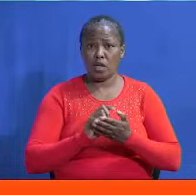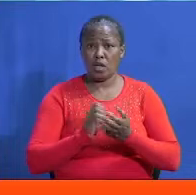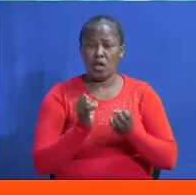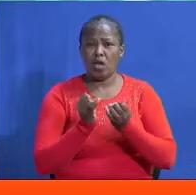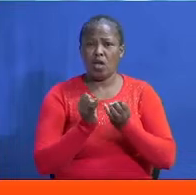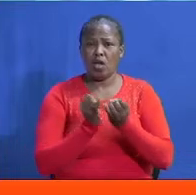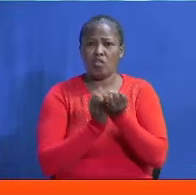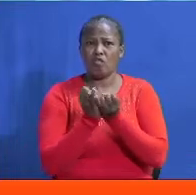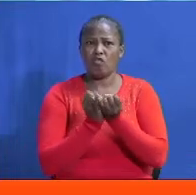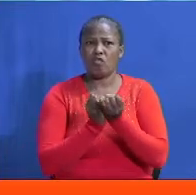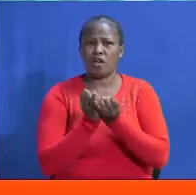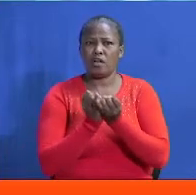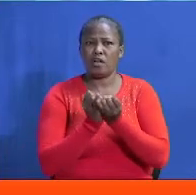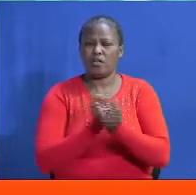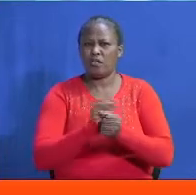next week on Friday.